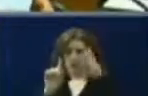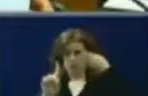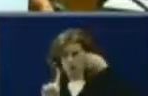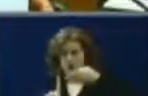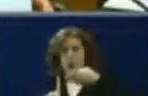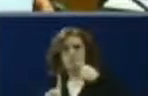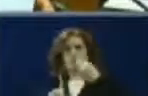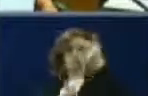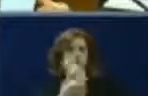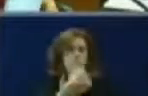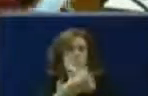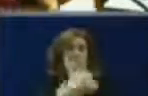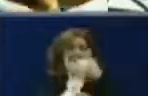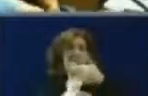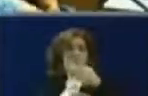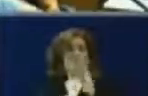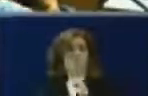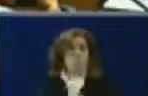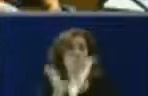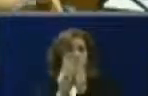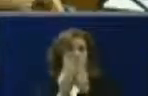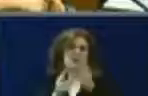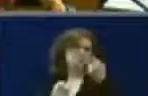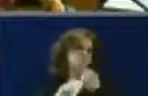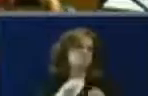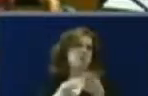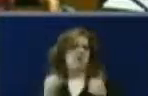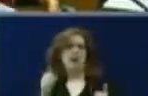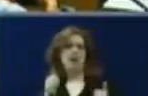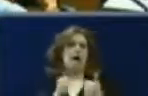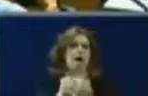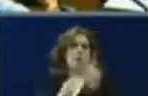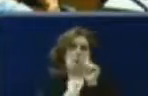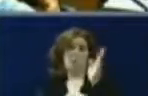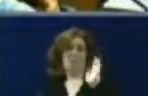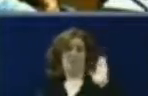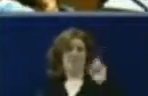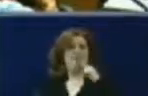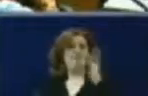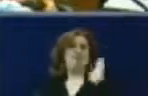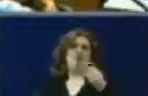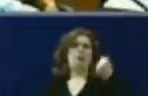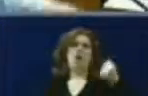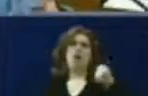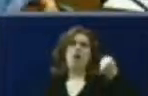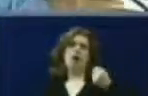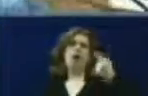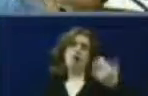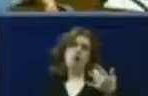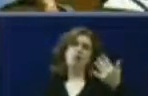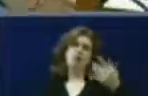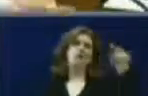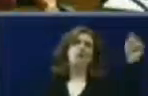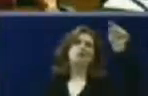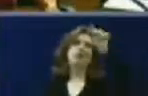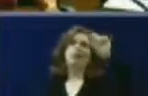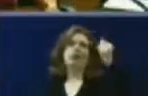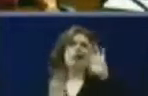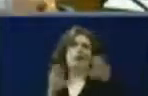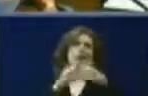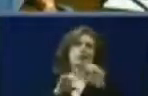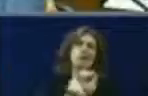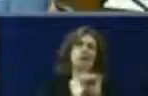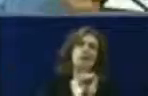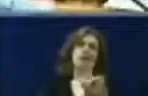2 weeks from now, the next board meeting, to give you a brief update where we were, because we were in a holding pattern waiting on the other working groups, which